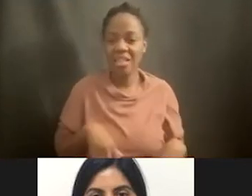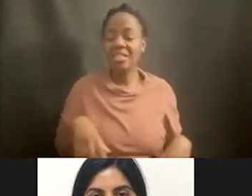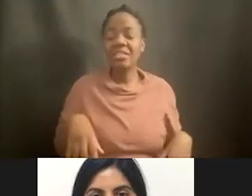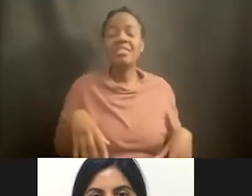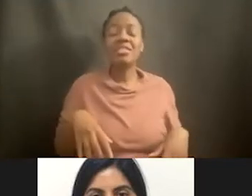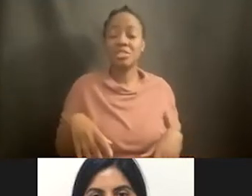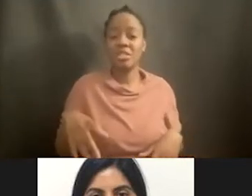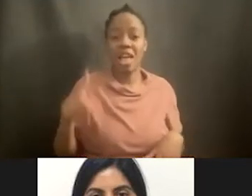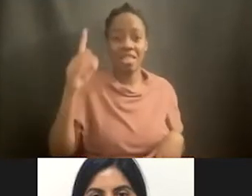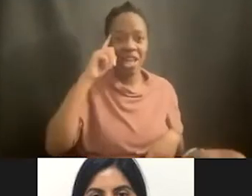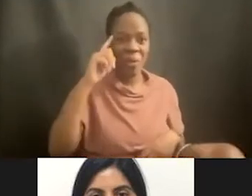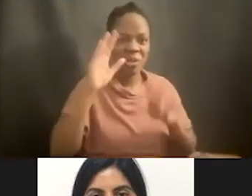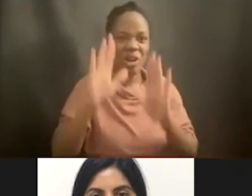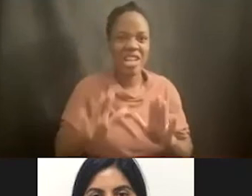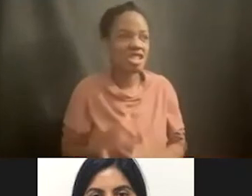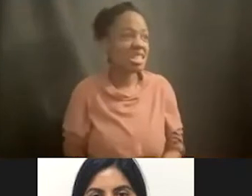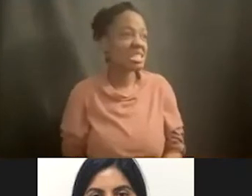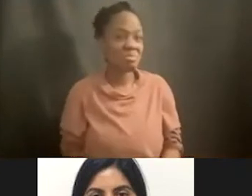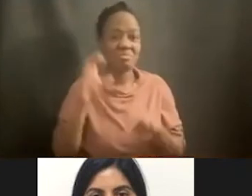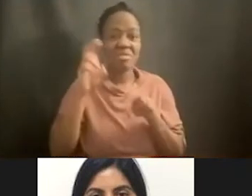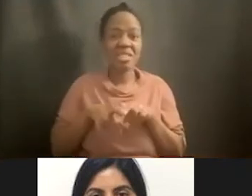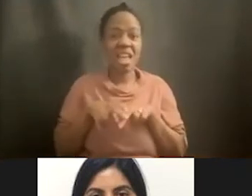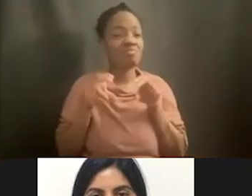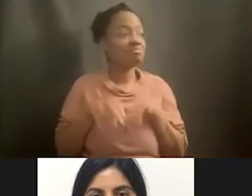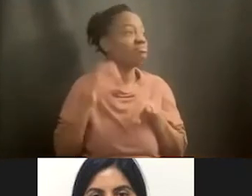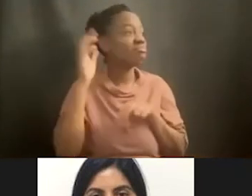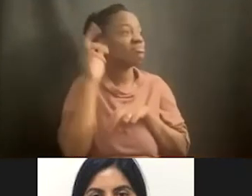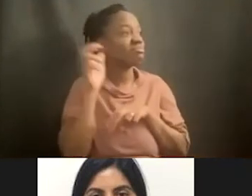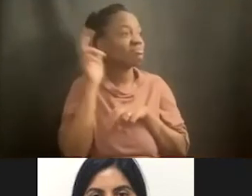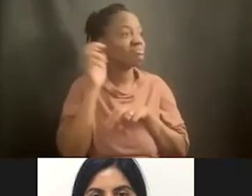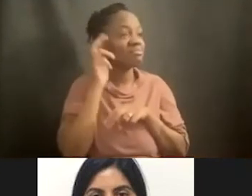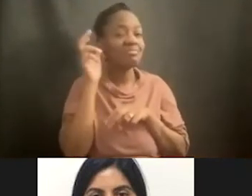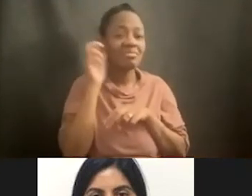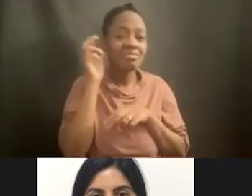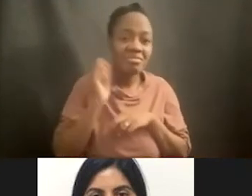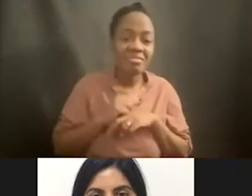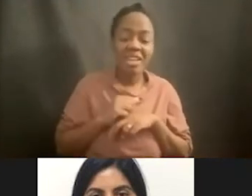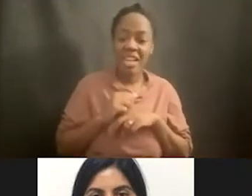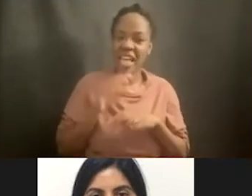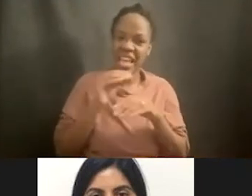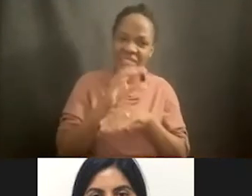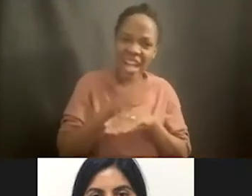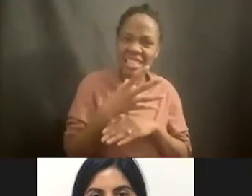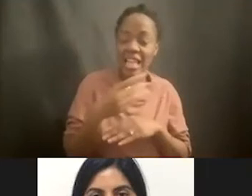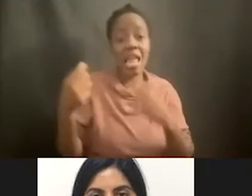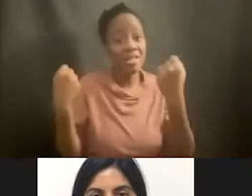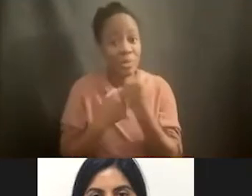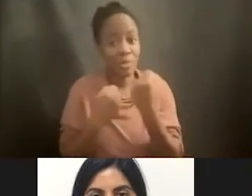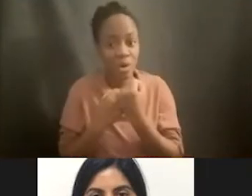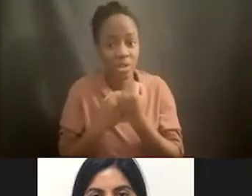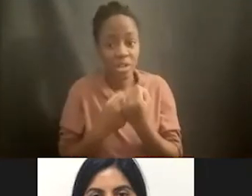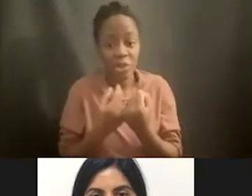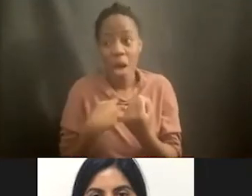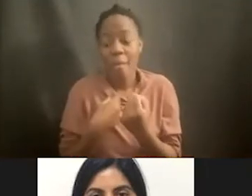a fly on the wall and to hear the kind of engagement and advice and support. So I'm